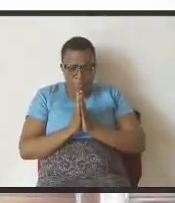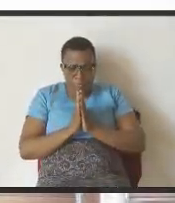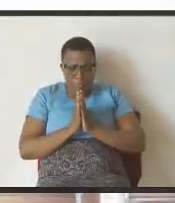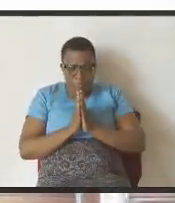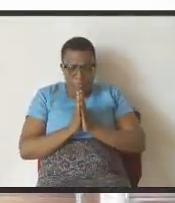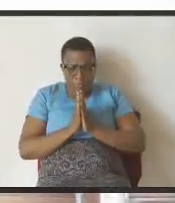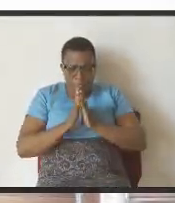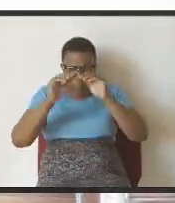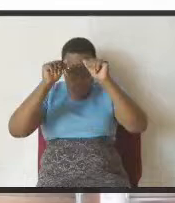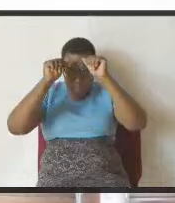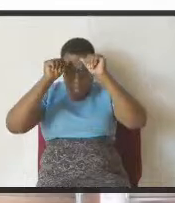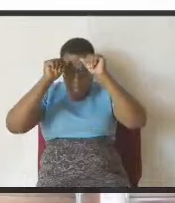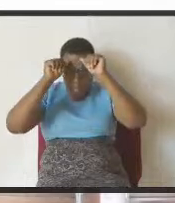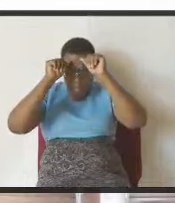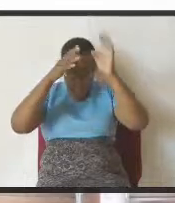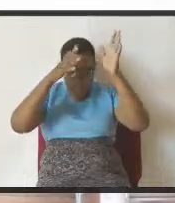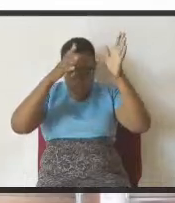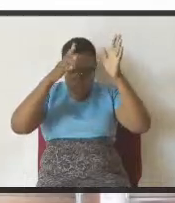Father,